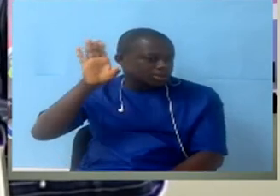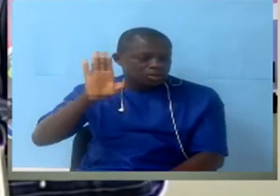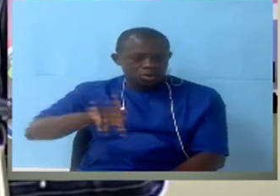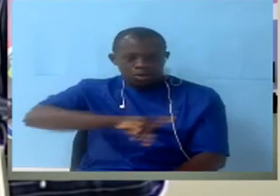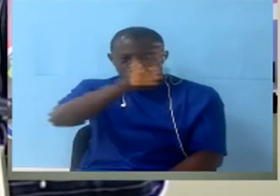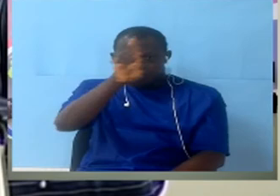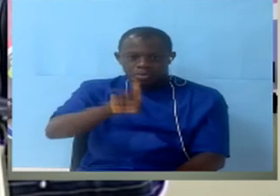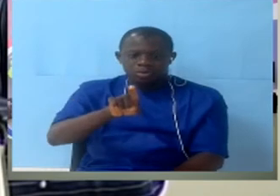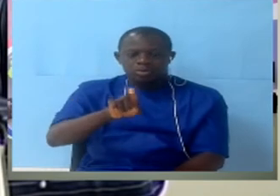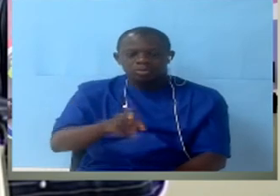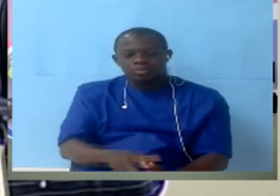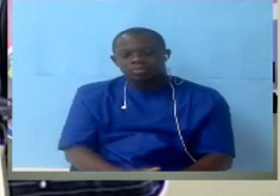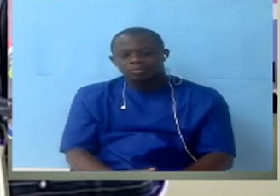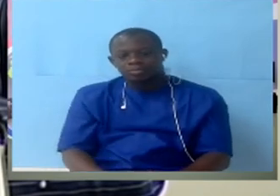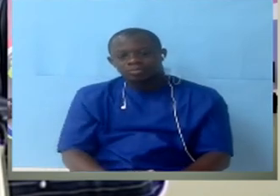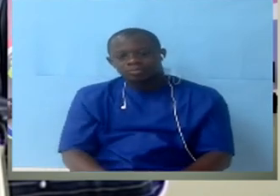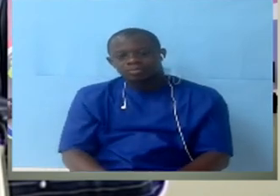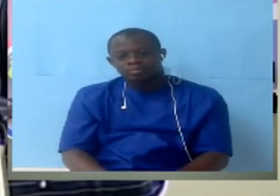questions. All